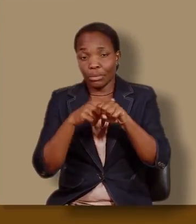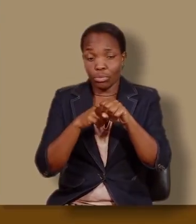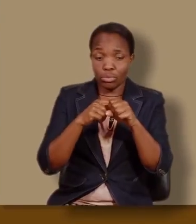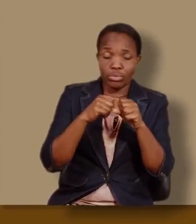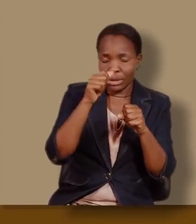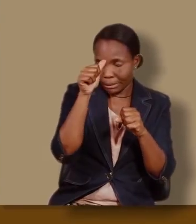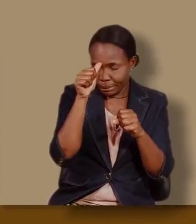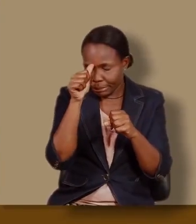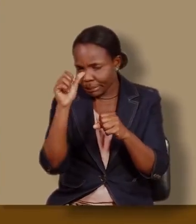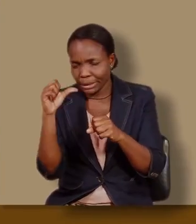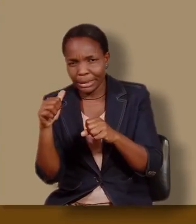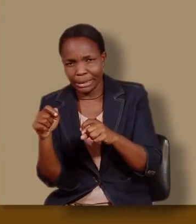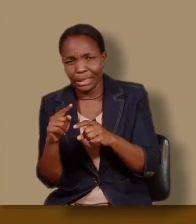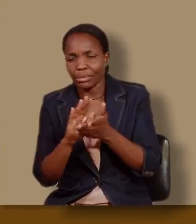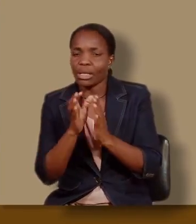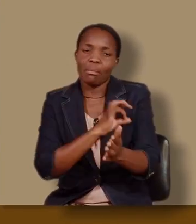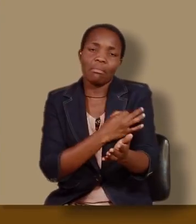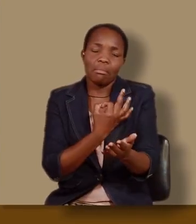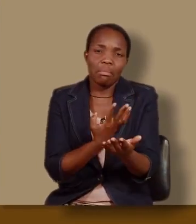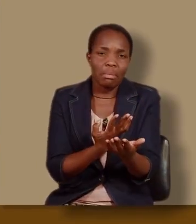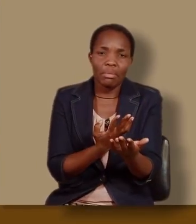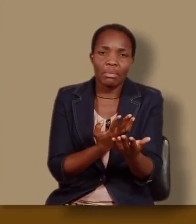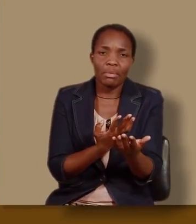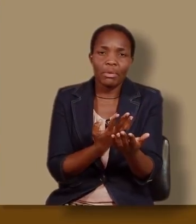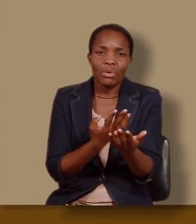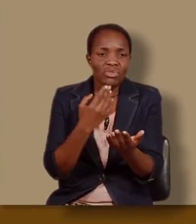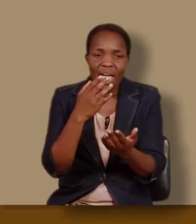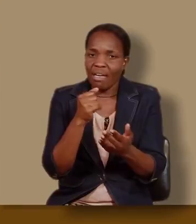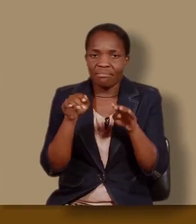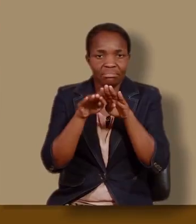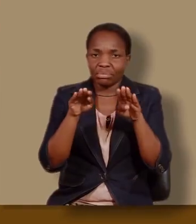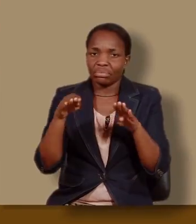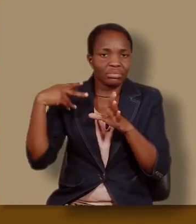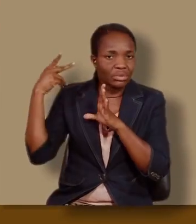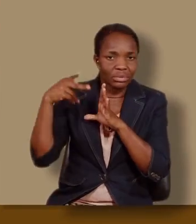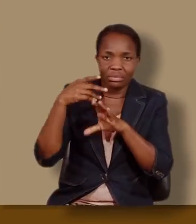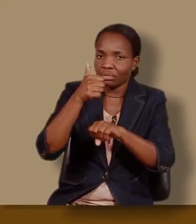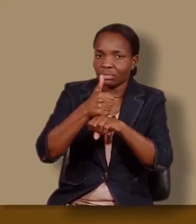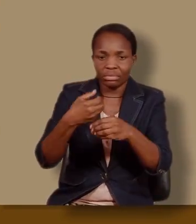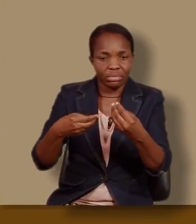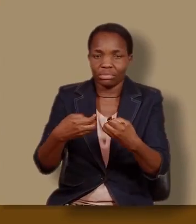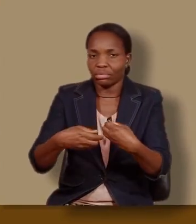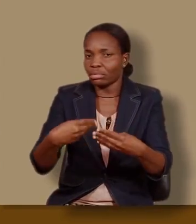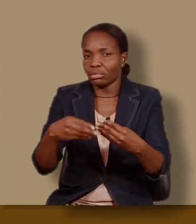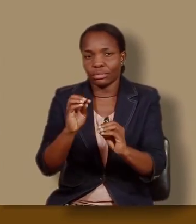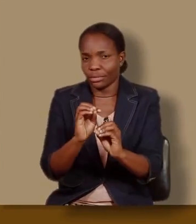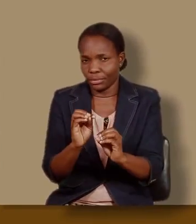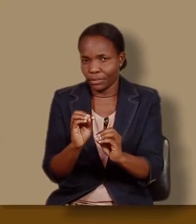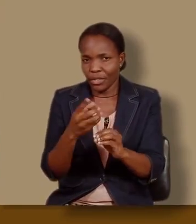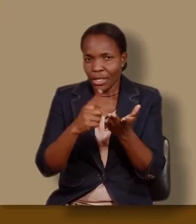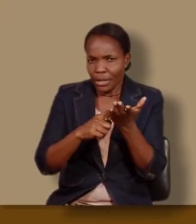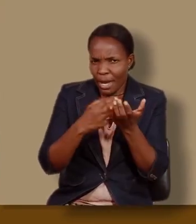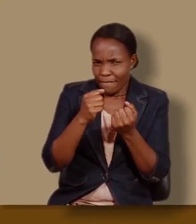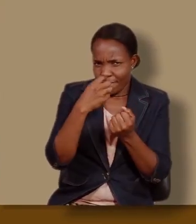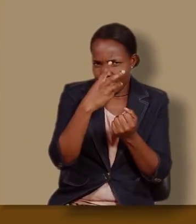denied any political say and economic opportunities. The whites comprised only about 20% of the nation's population